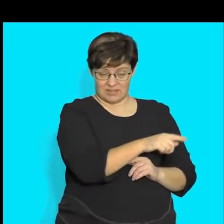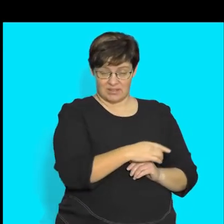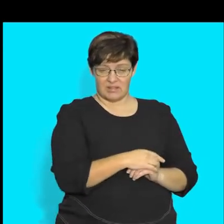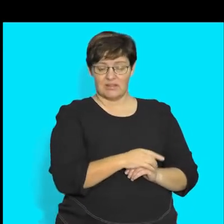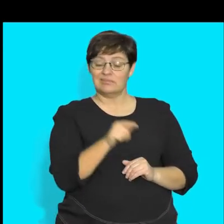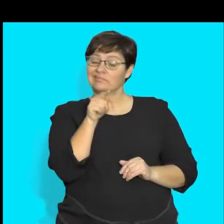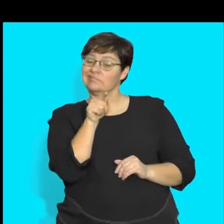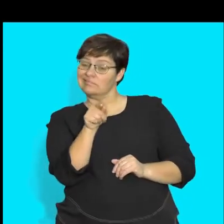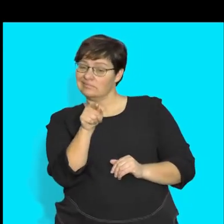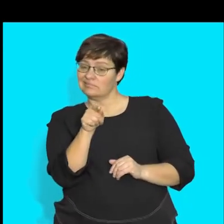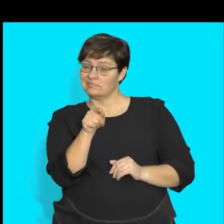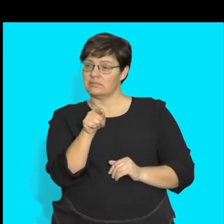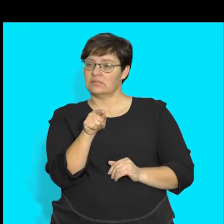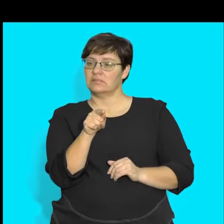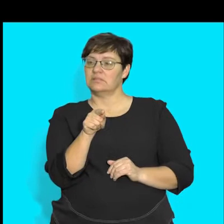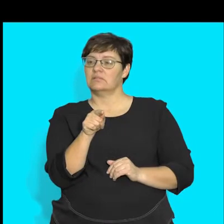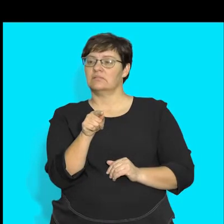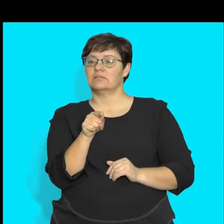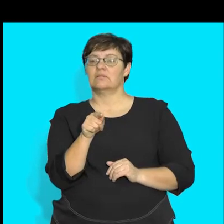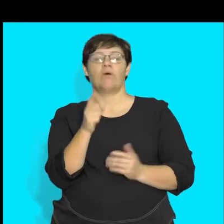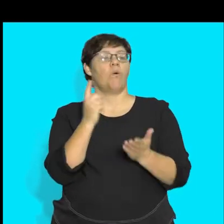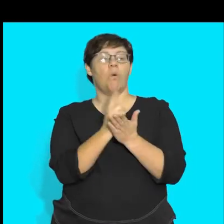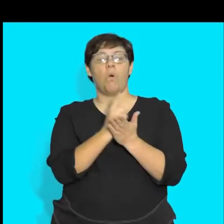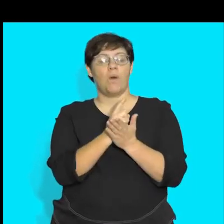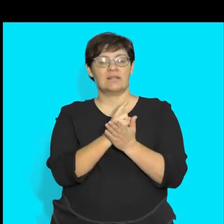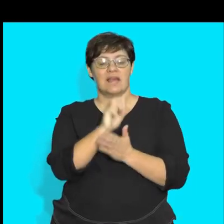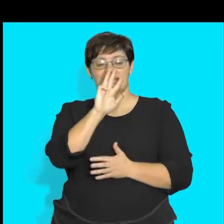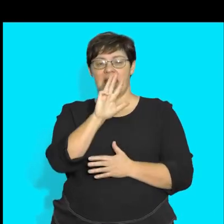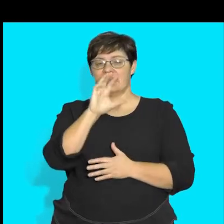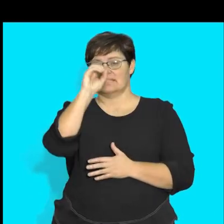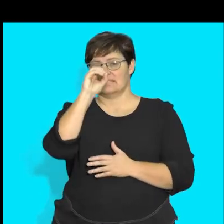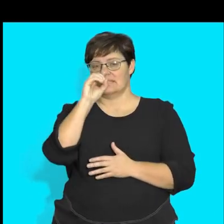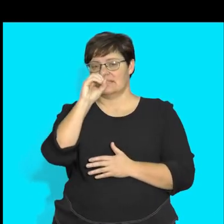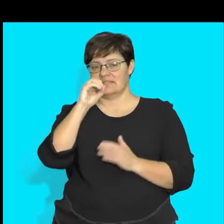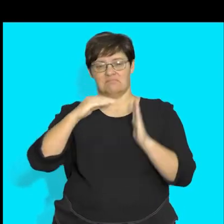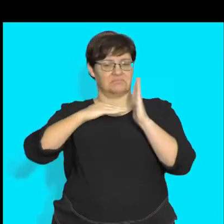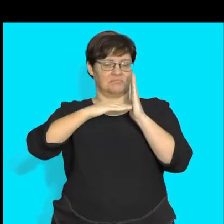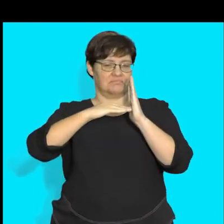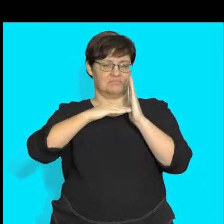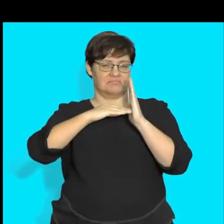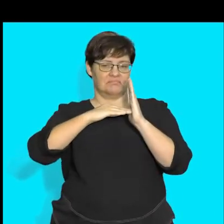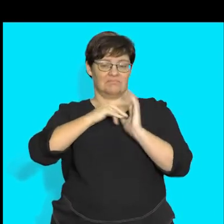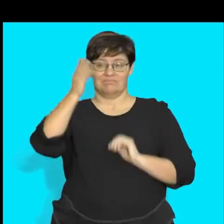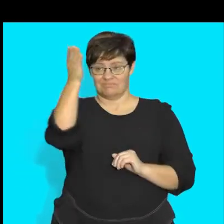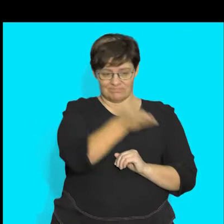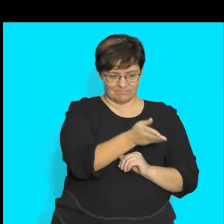that a tangent is always going to be perpendicular to a